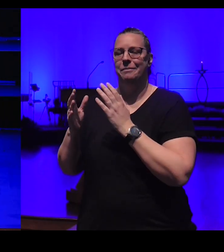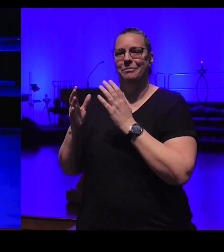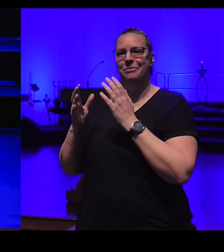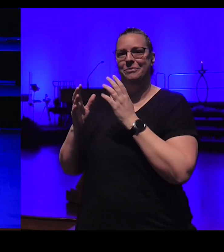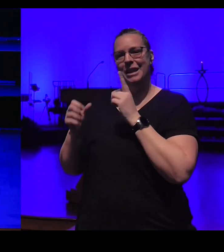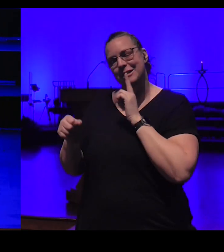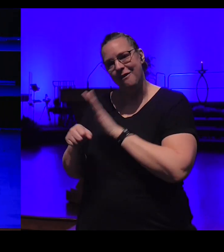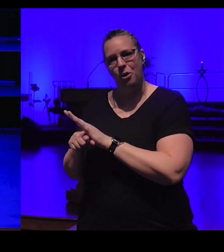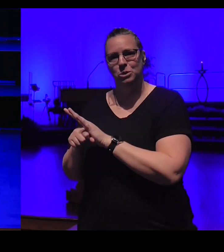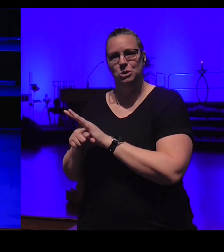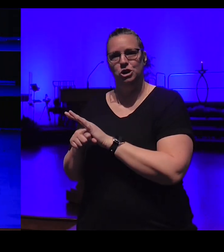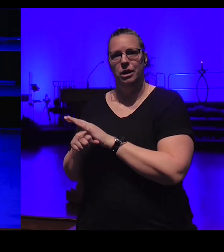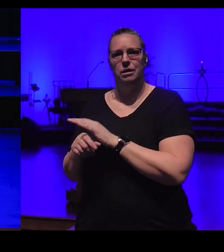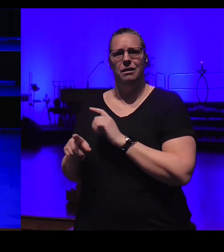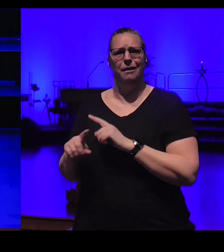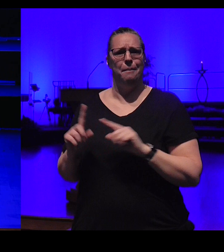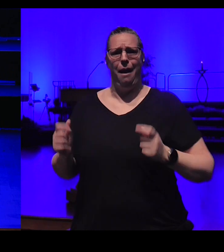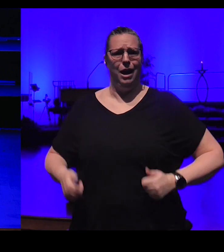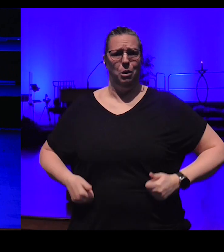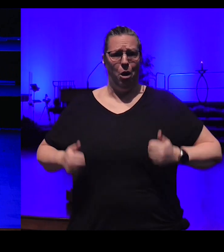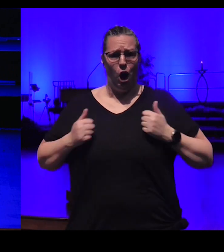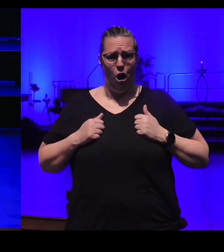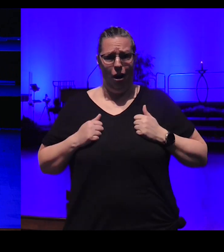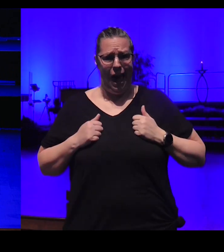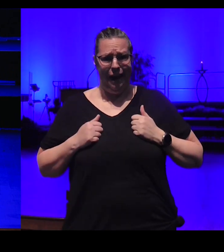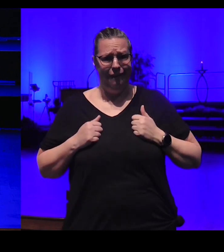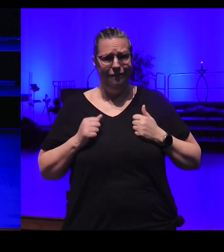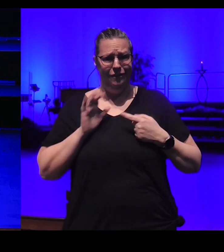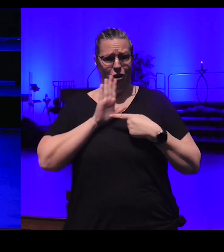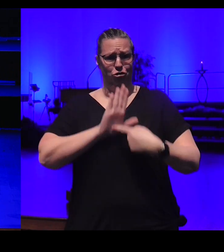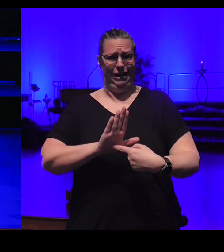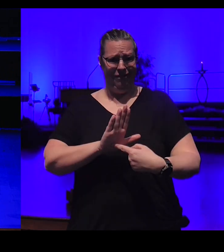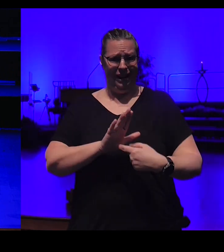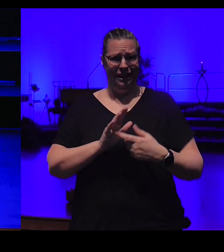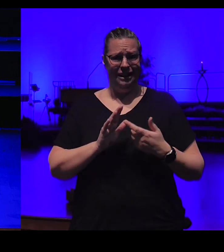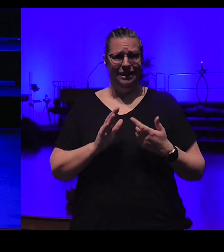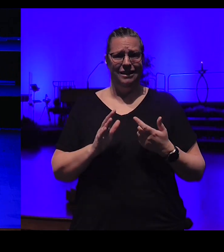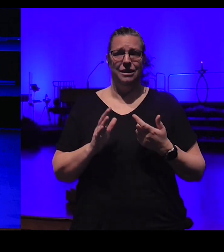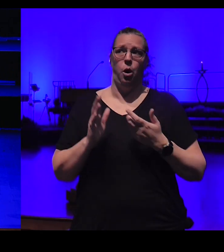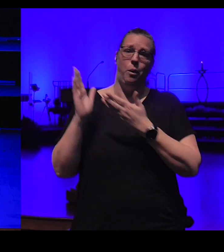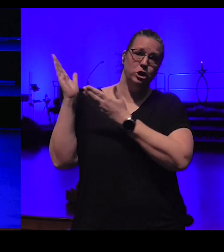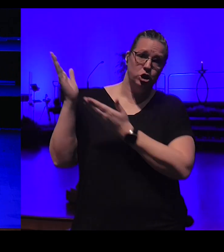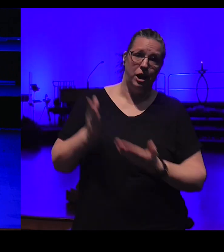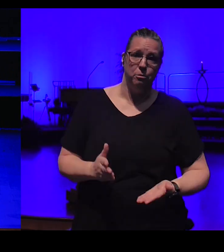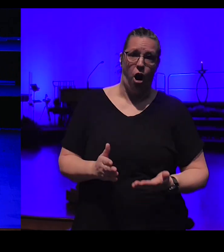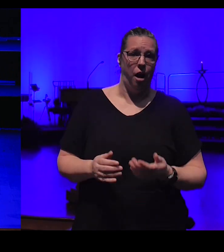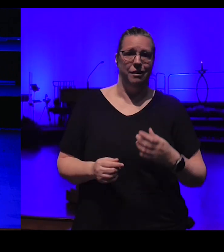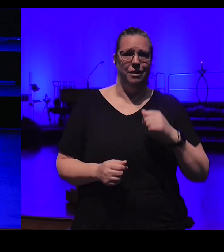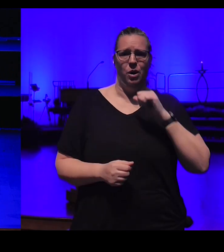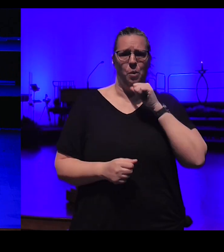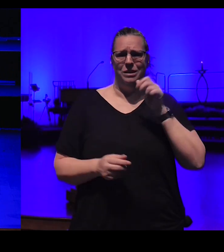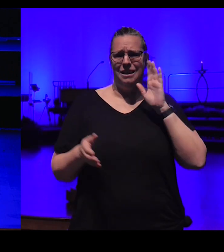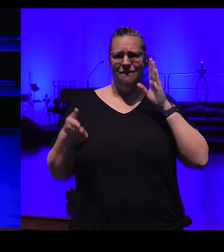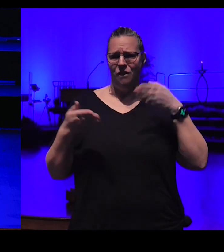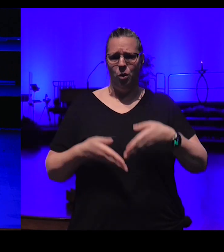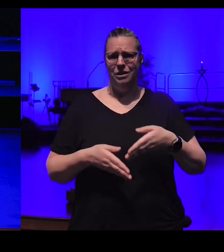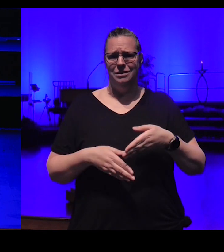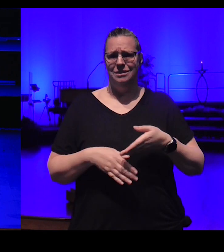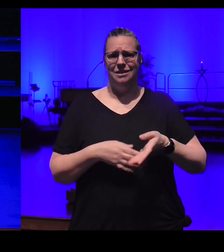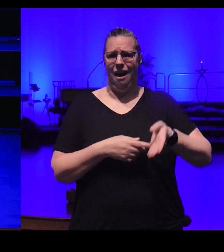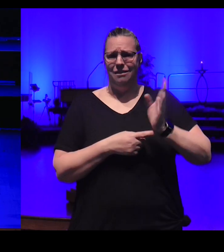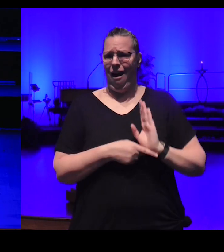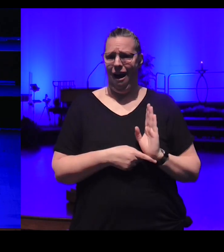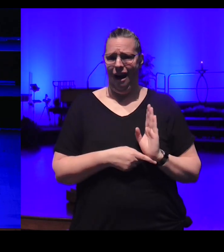her life actually reveals, and the teachings that she often brought back, did not focus on